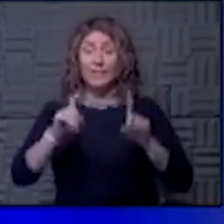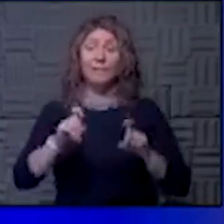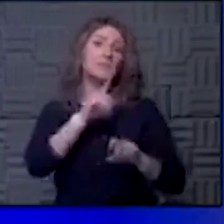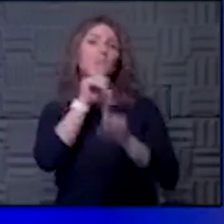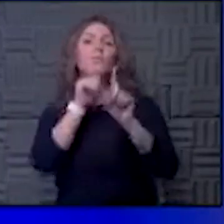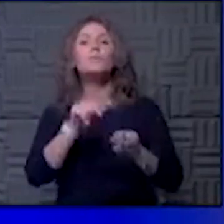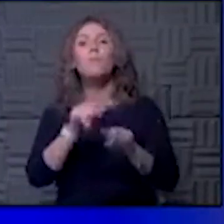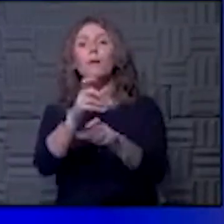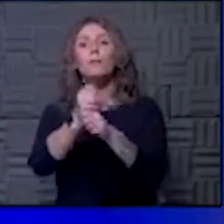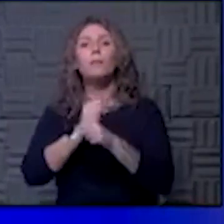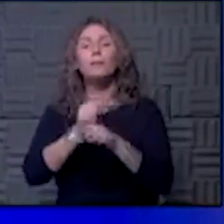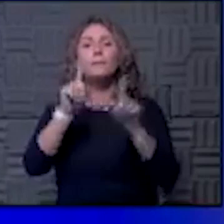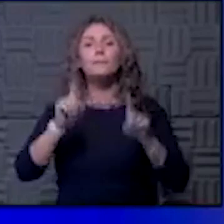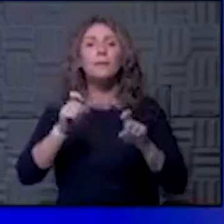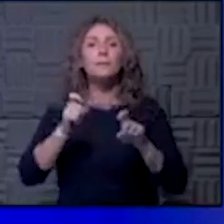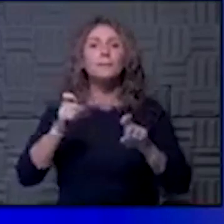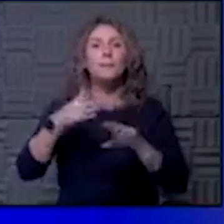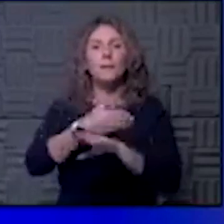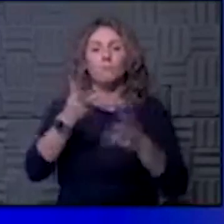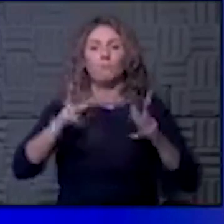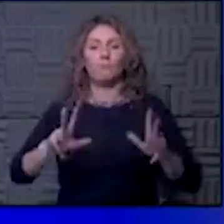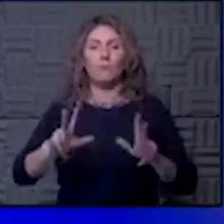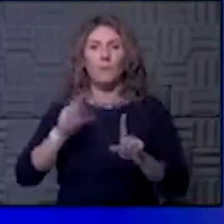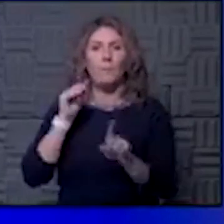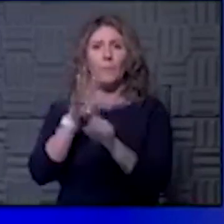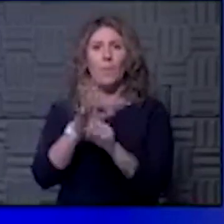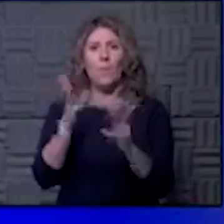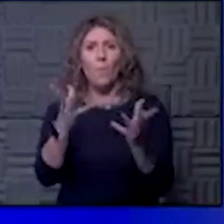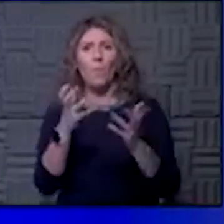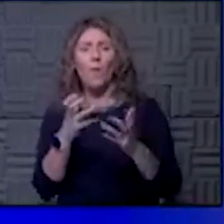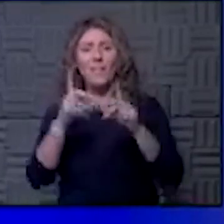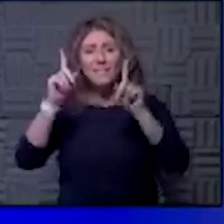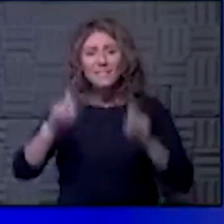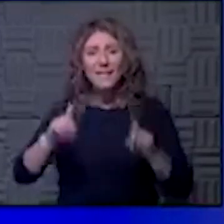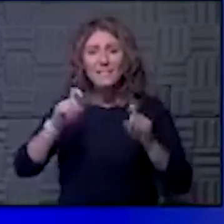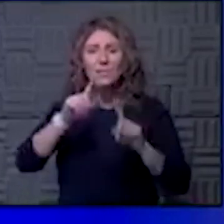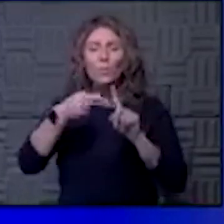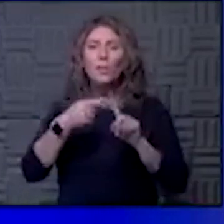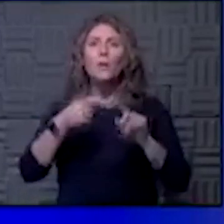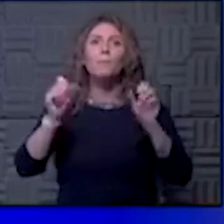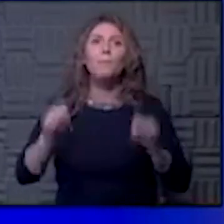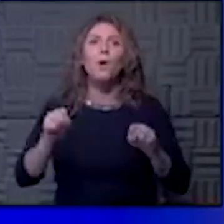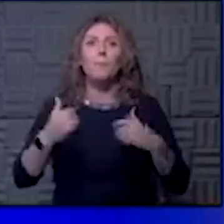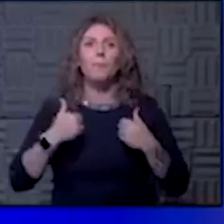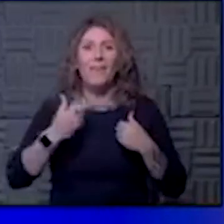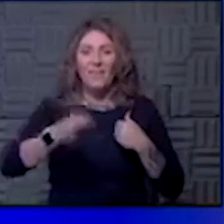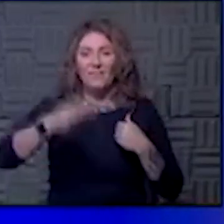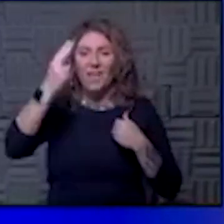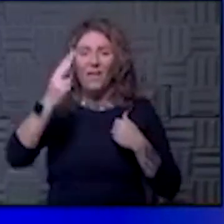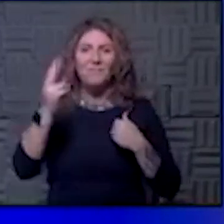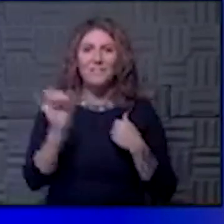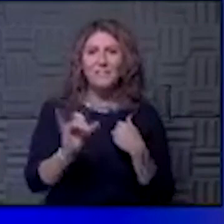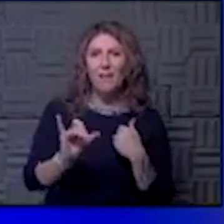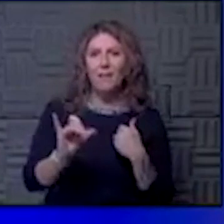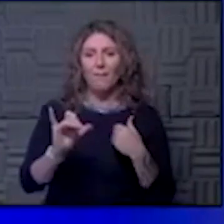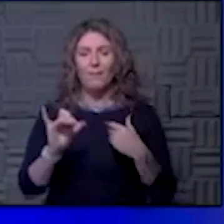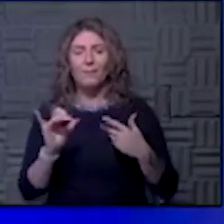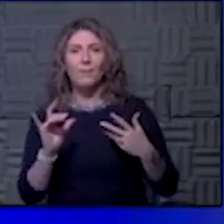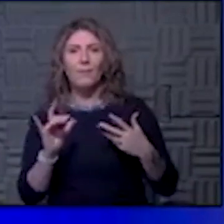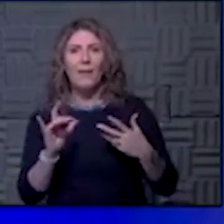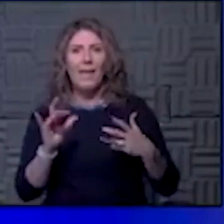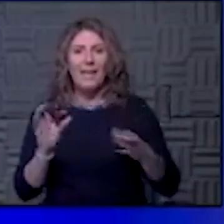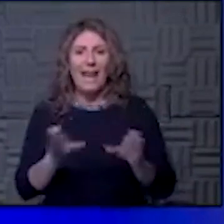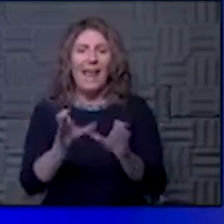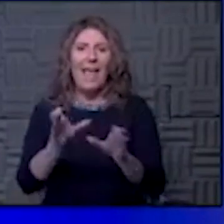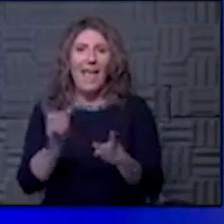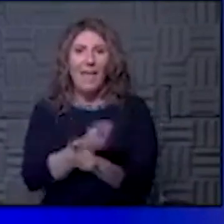getting tested after exposure, we want you to get tested when you will probably have the highest likelihood of having an